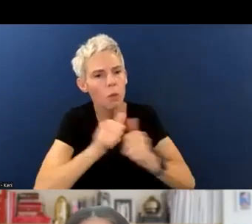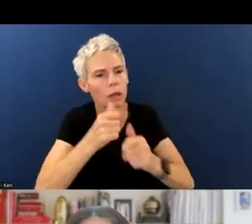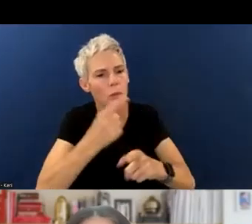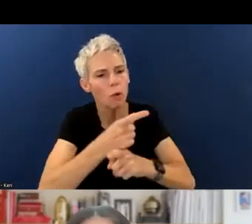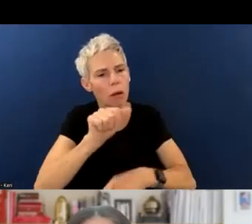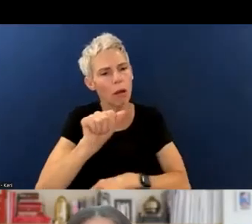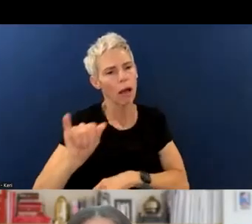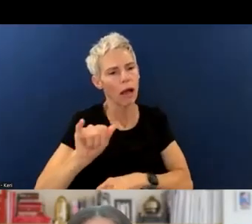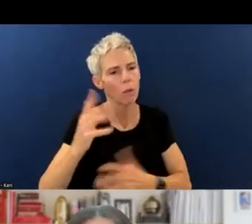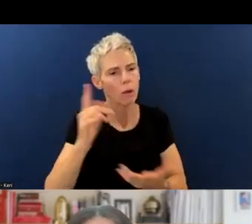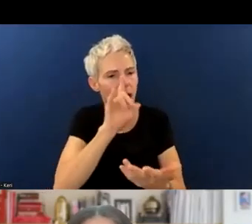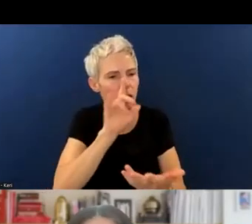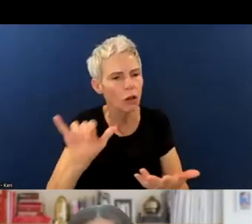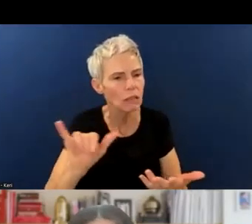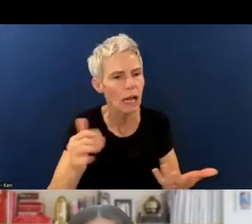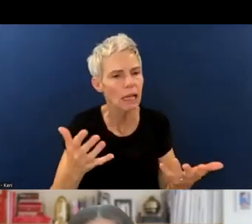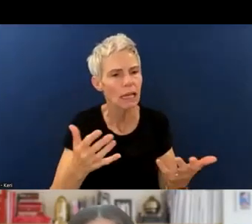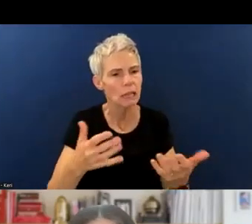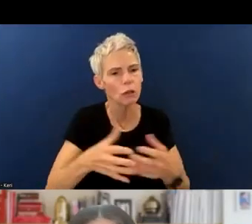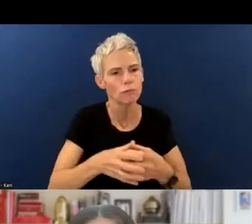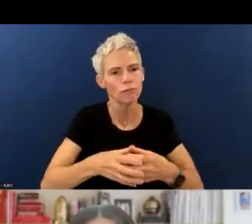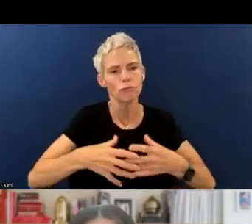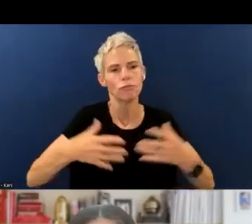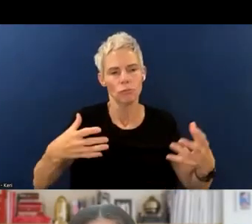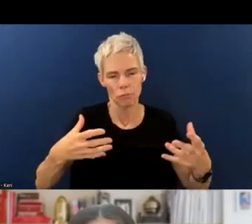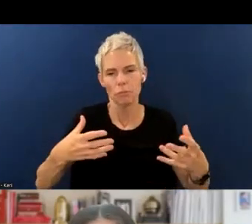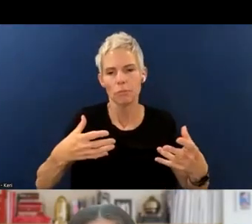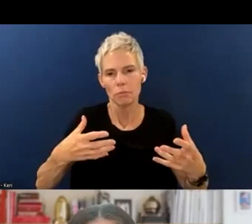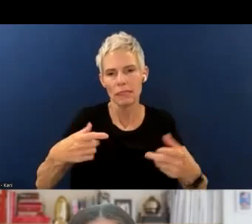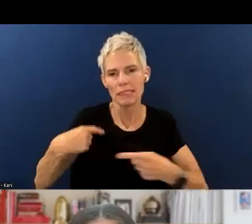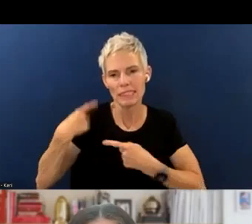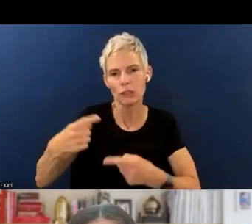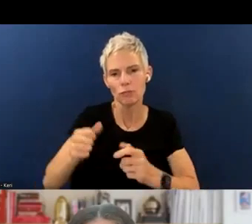like? I know it's grown along since